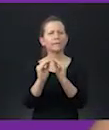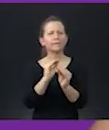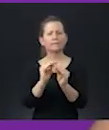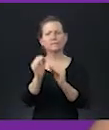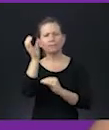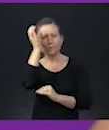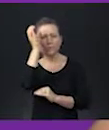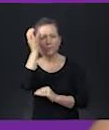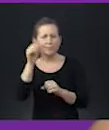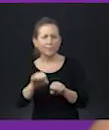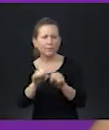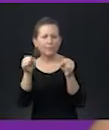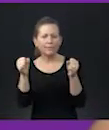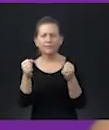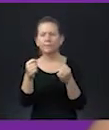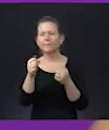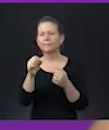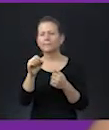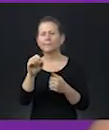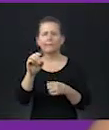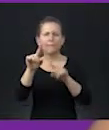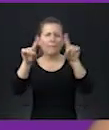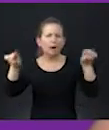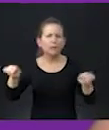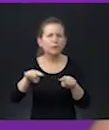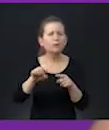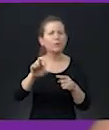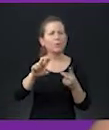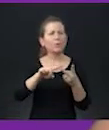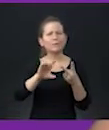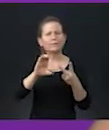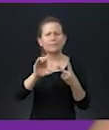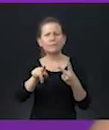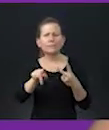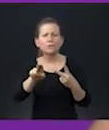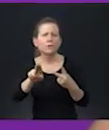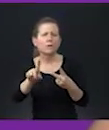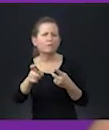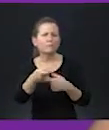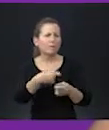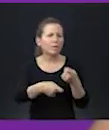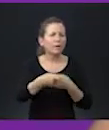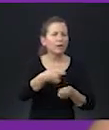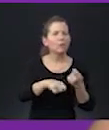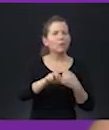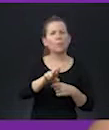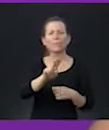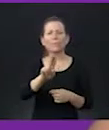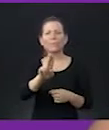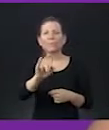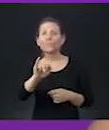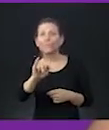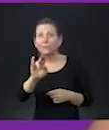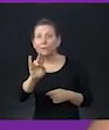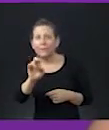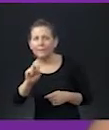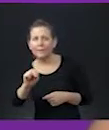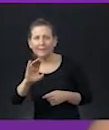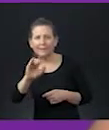and fixing monitors that were broken down, or CPUs that had to be replaced,